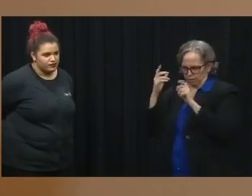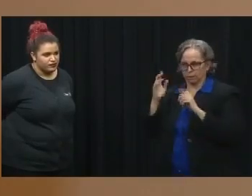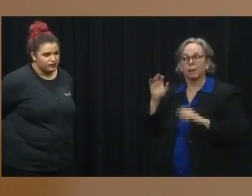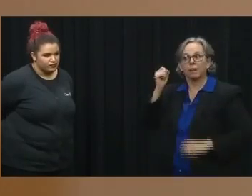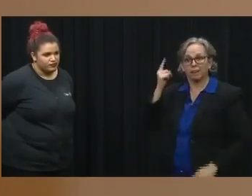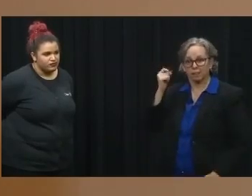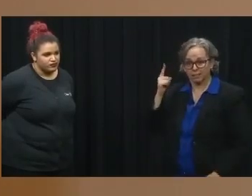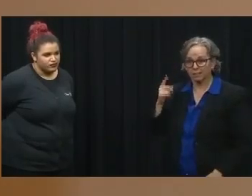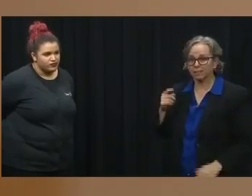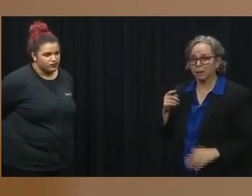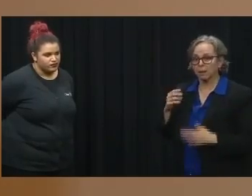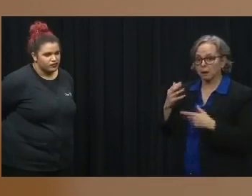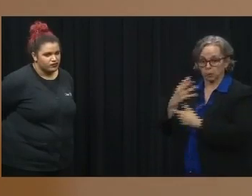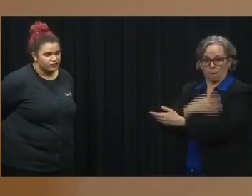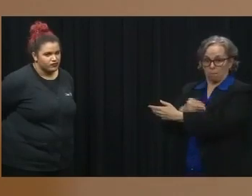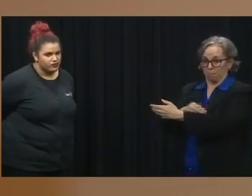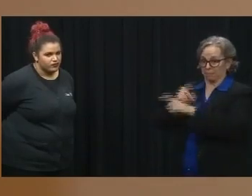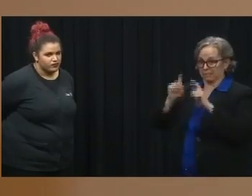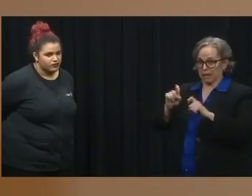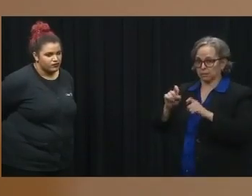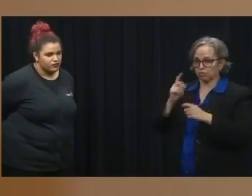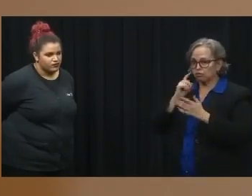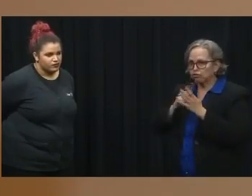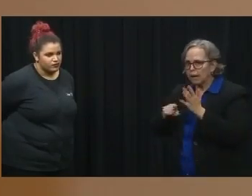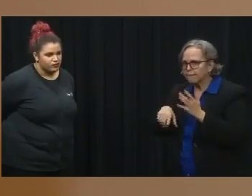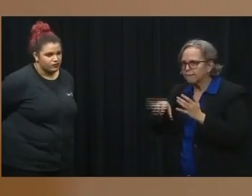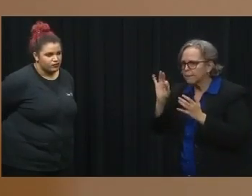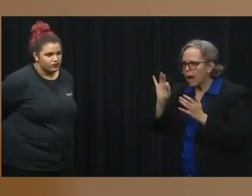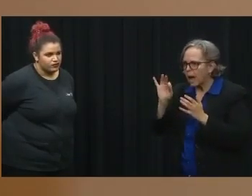into history and see that somebody might have had it